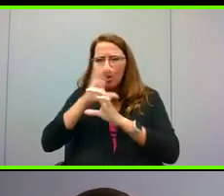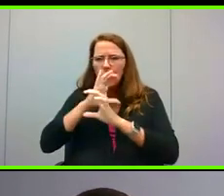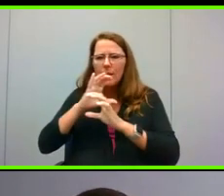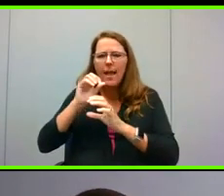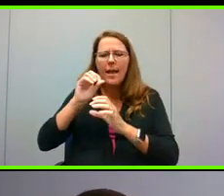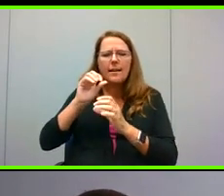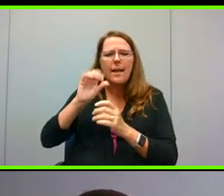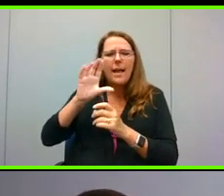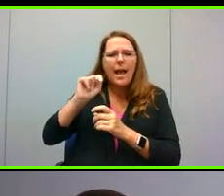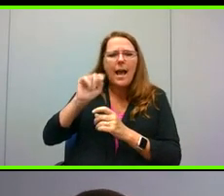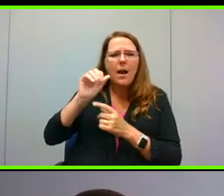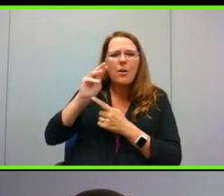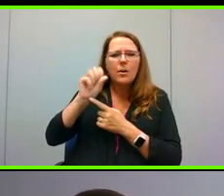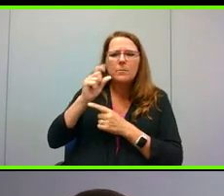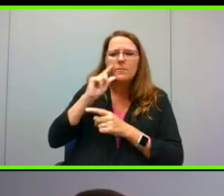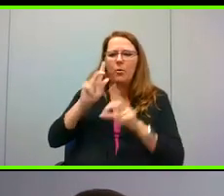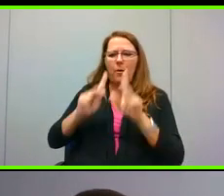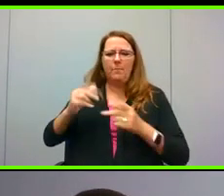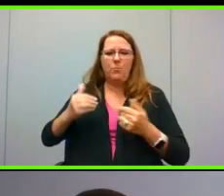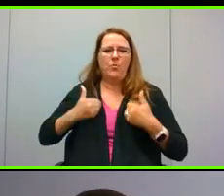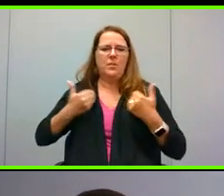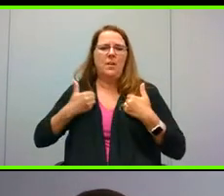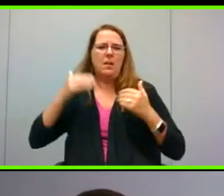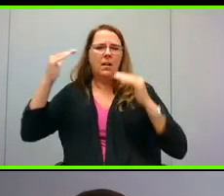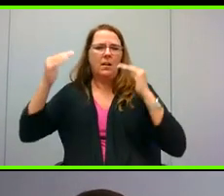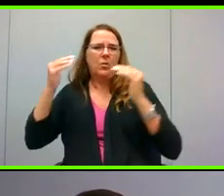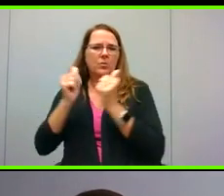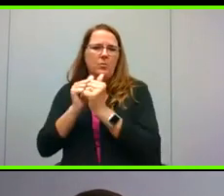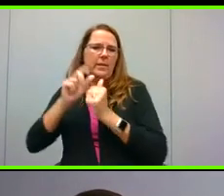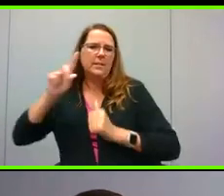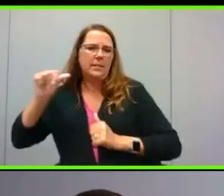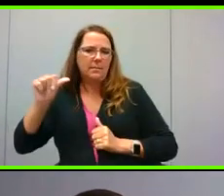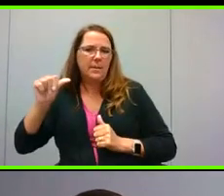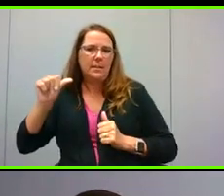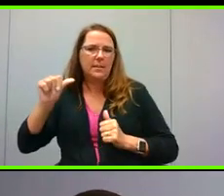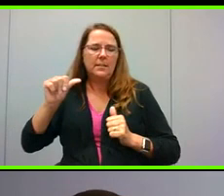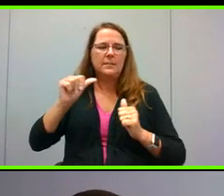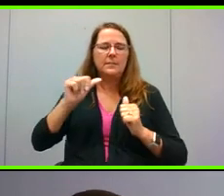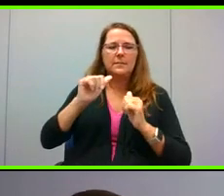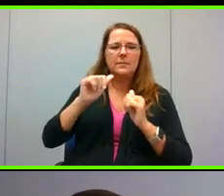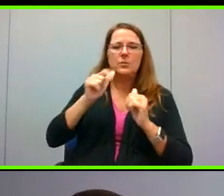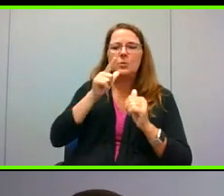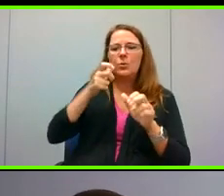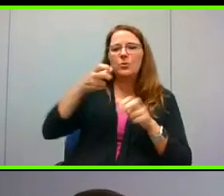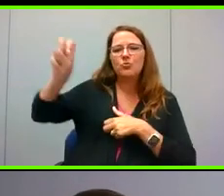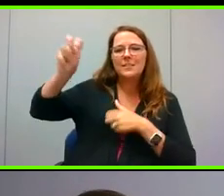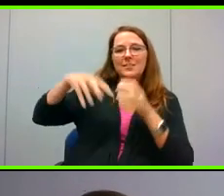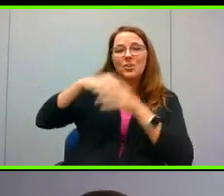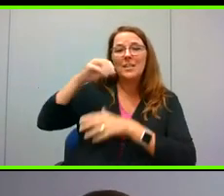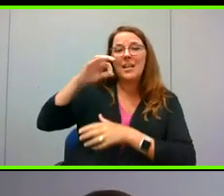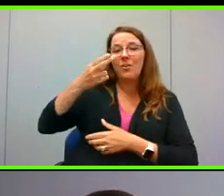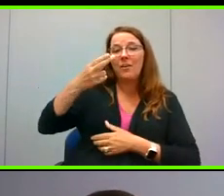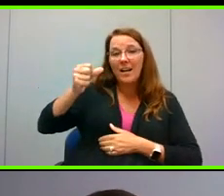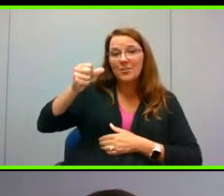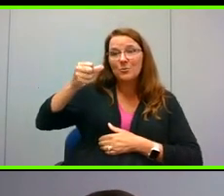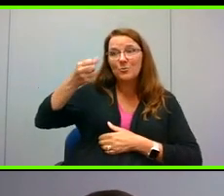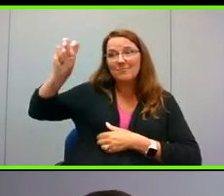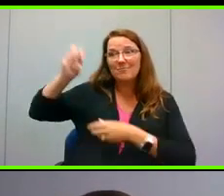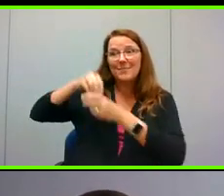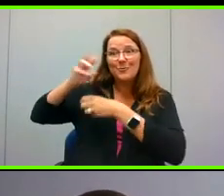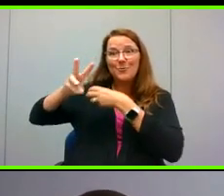for individuals, young adults with disabilities, and really transition out of high school into the real world. So